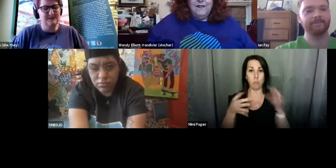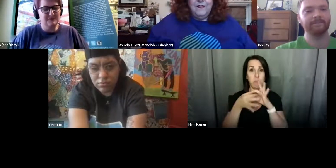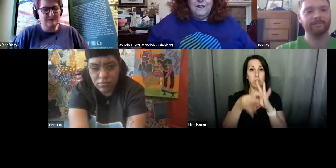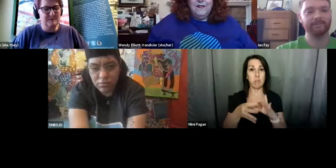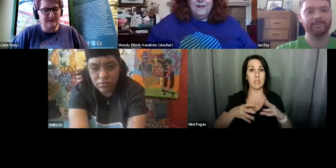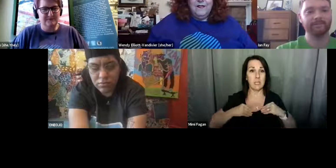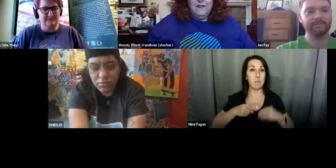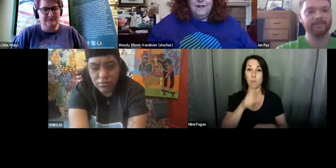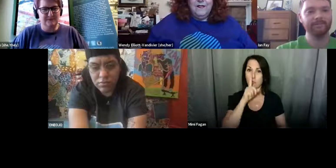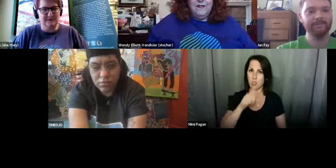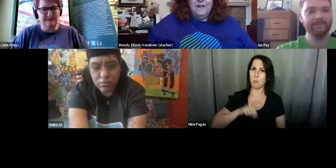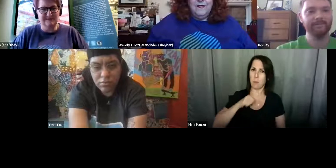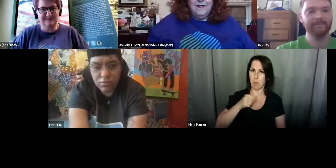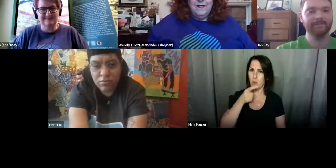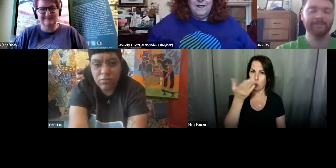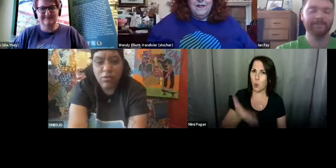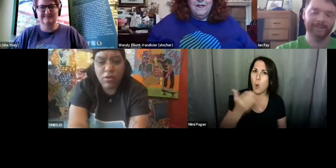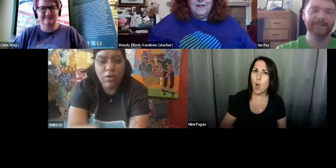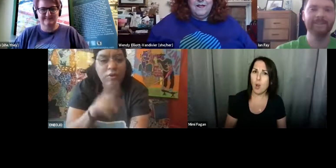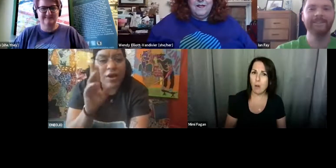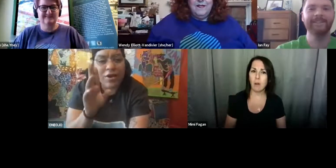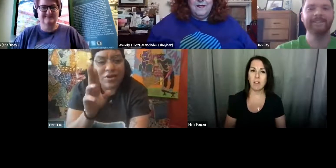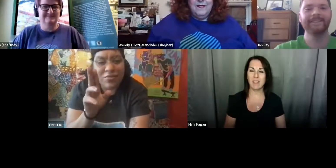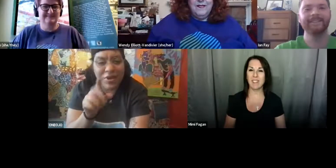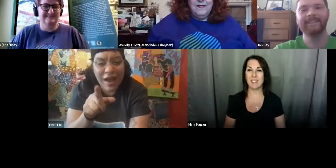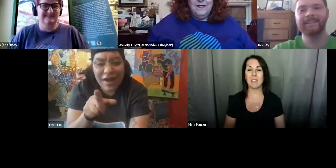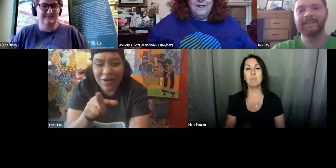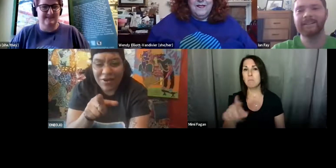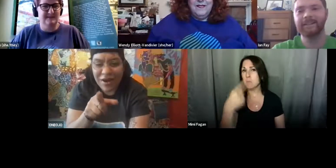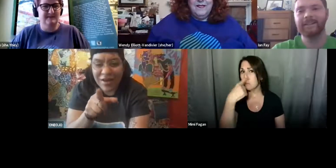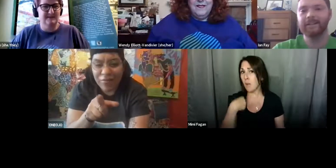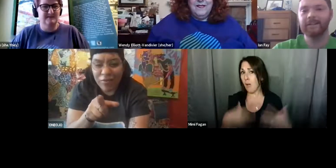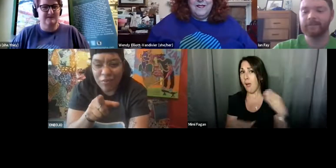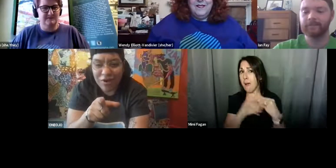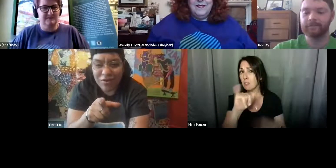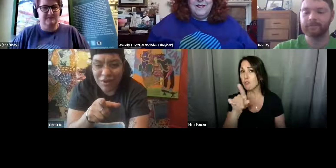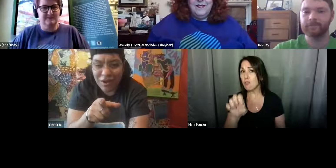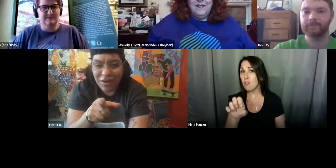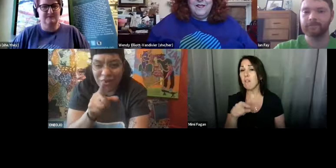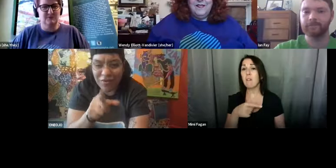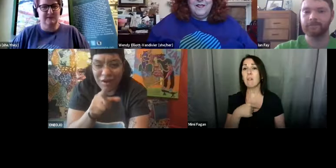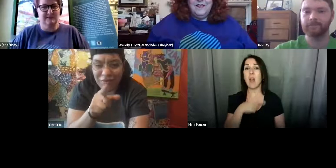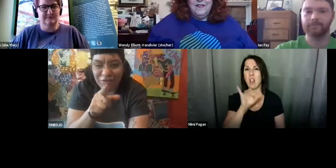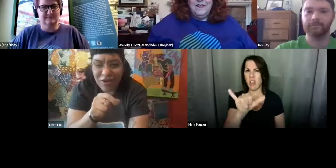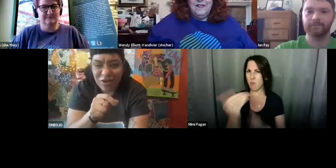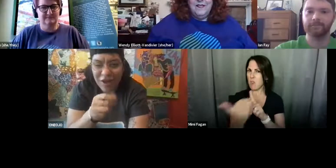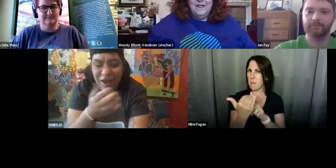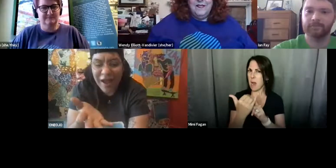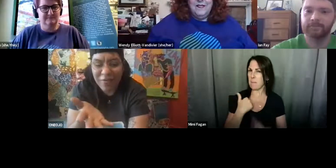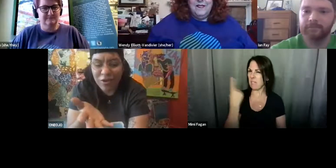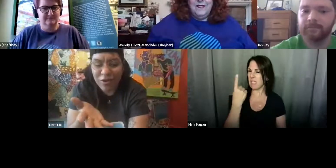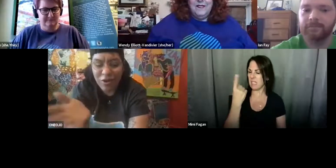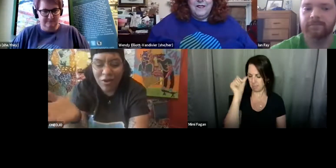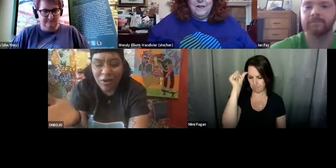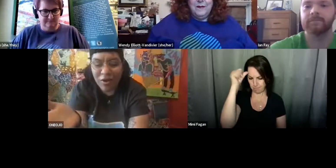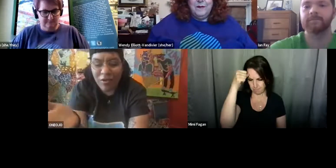should be extremely proud of who you are. Wait, can I say something to add on to that? That reminded me of a conversation I had